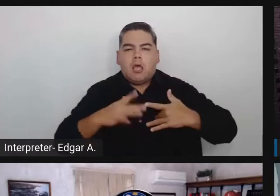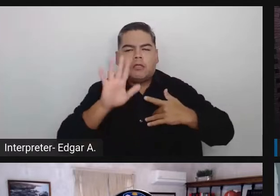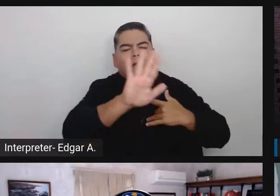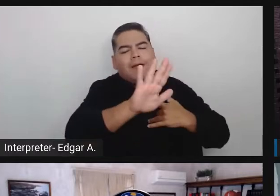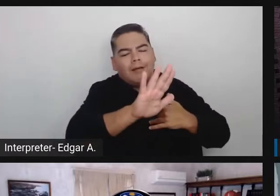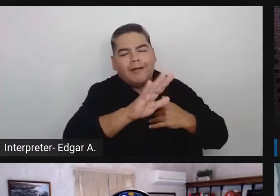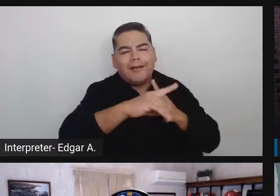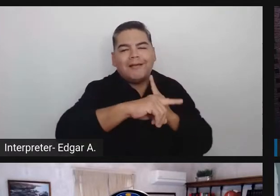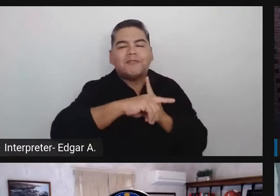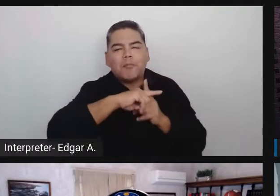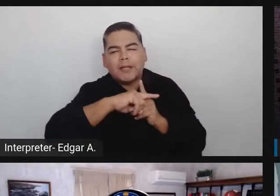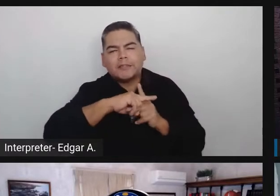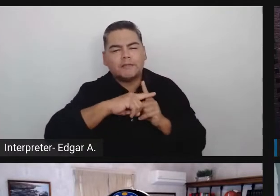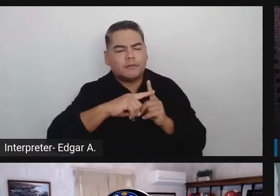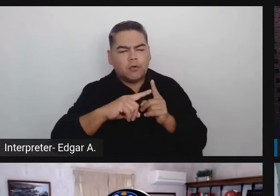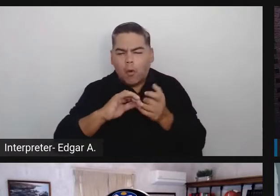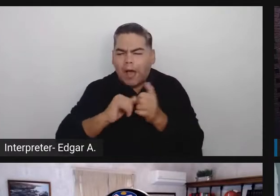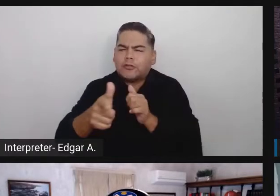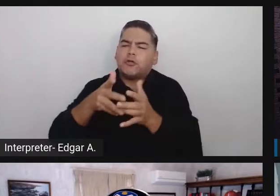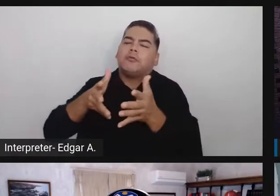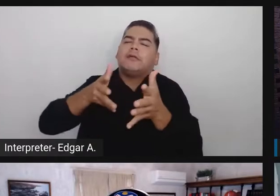clients who